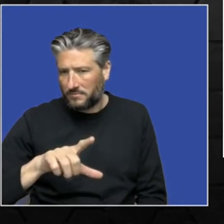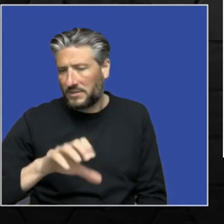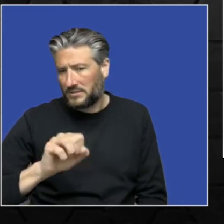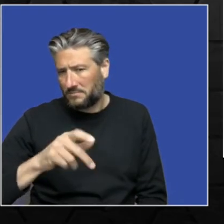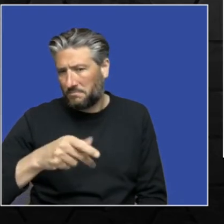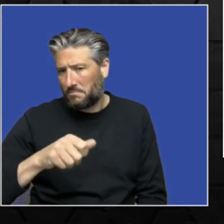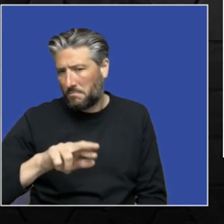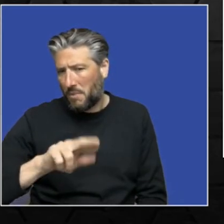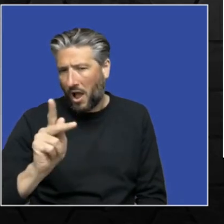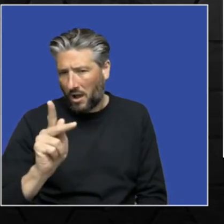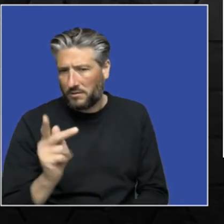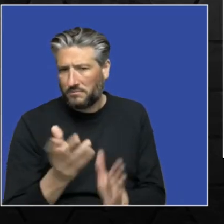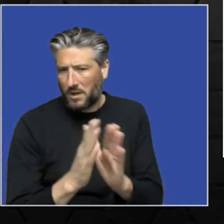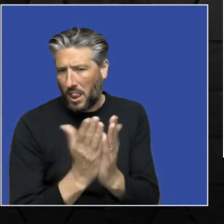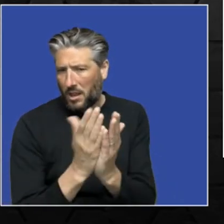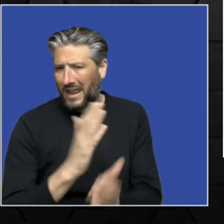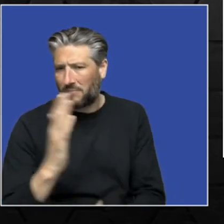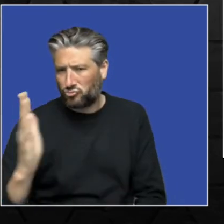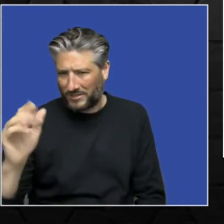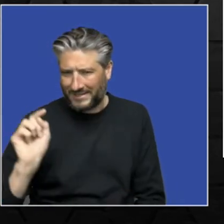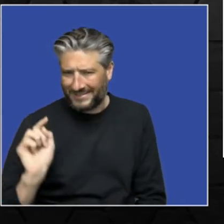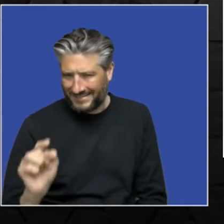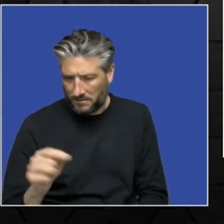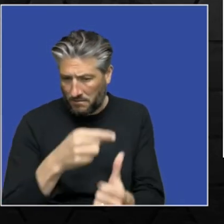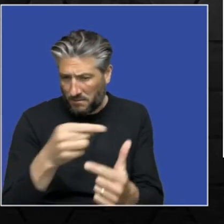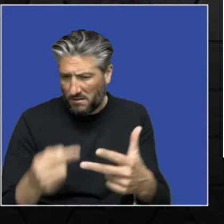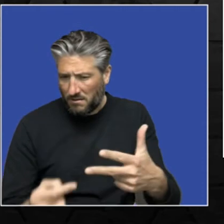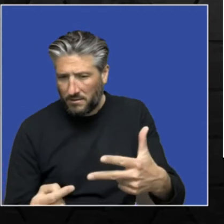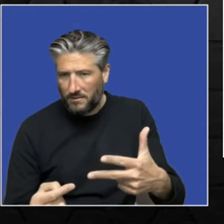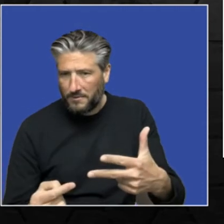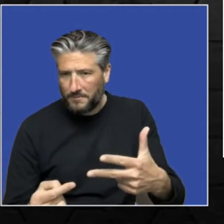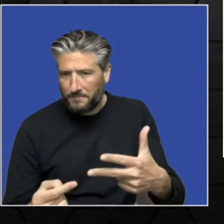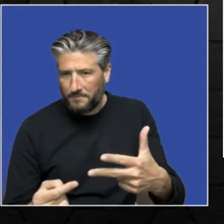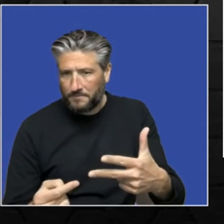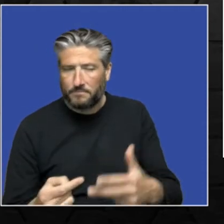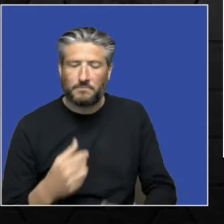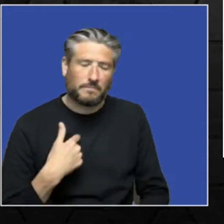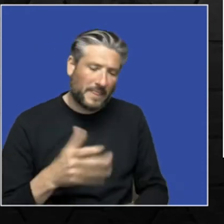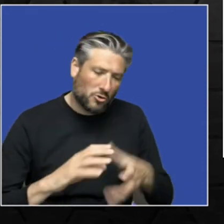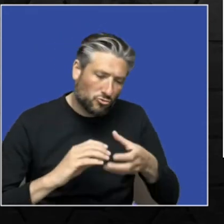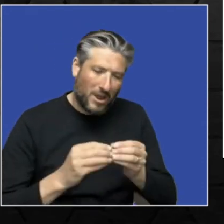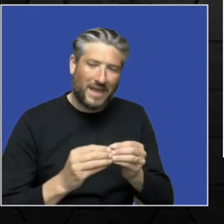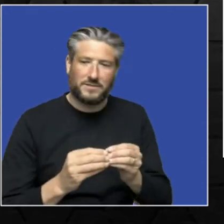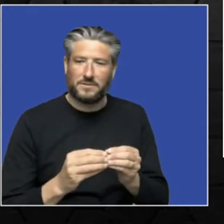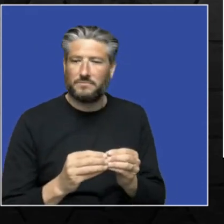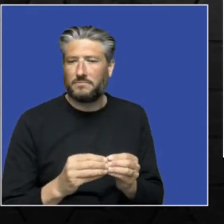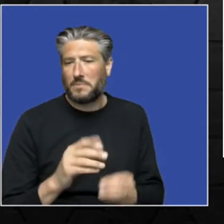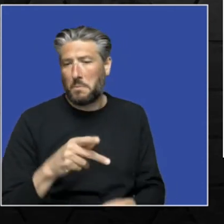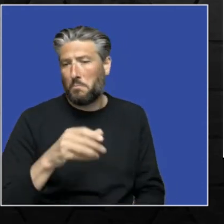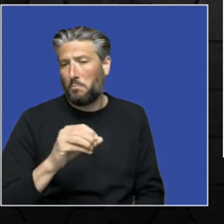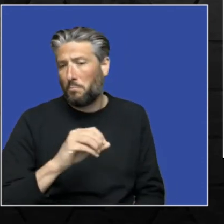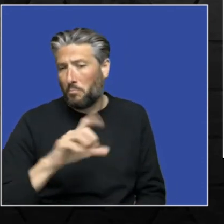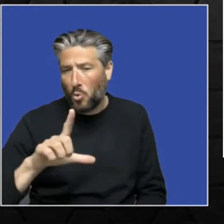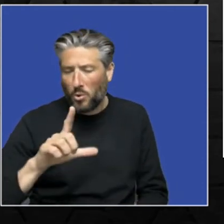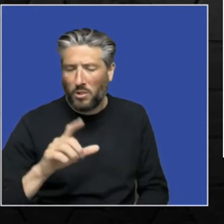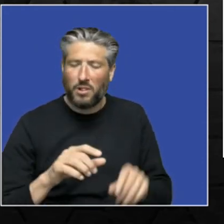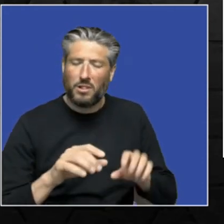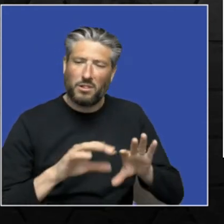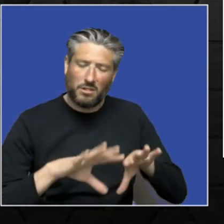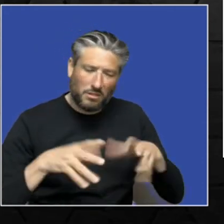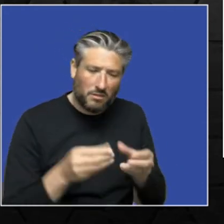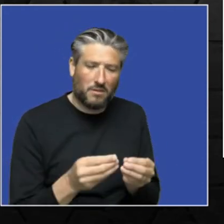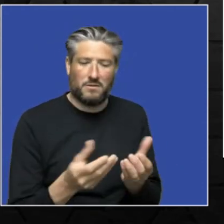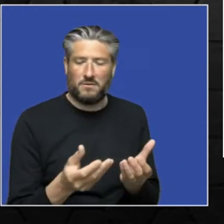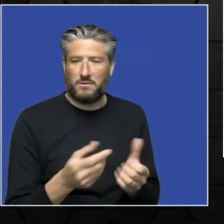MML Spark libraries. All right, so we will be creating Spark pools and stuff, and we'll be running it on a PySpark notebook which is created on a